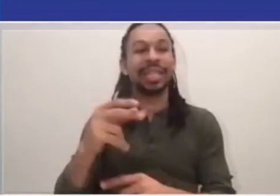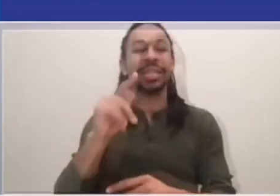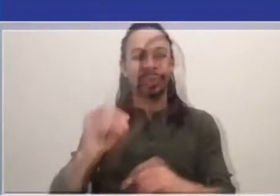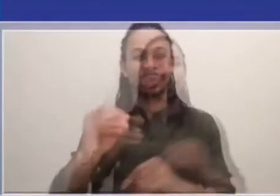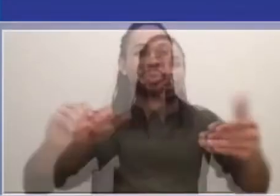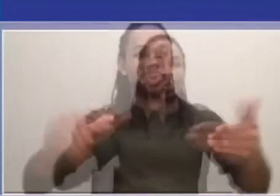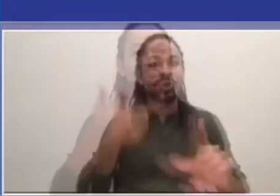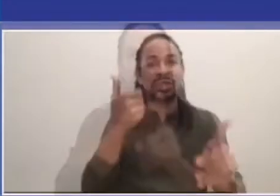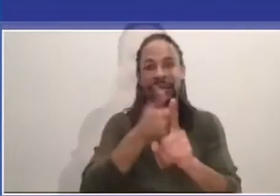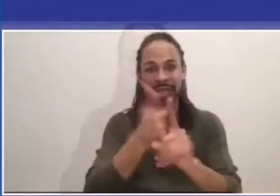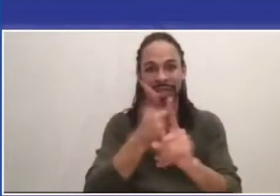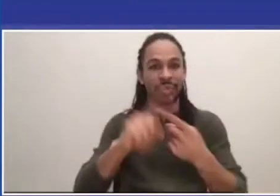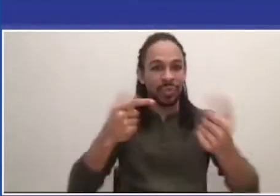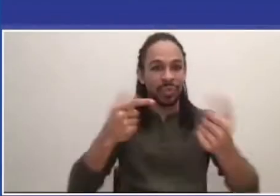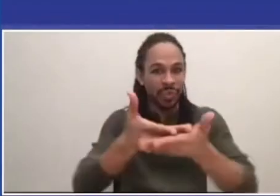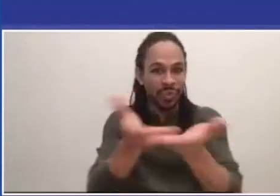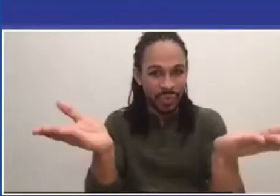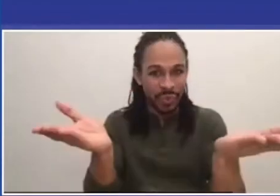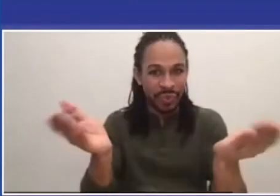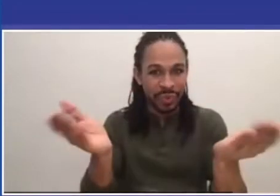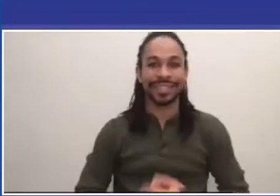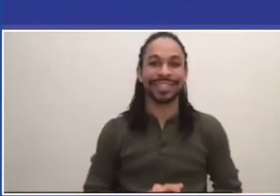Nicole?